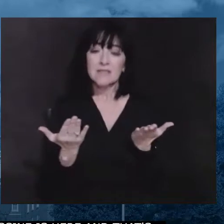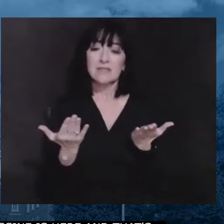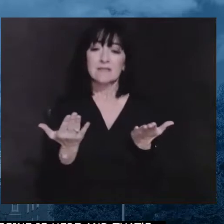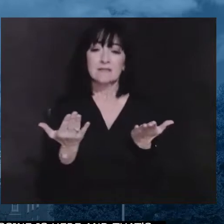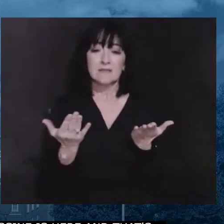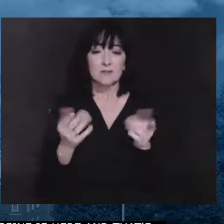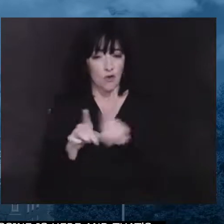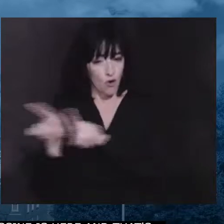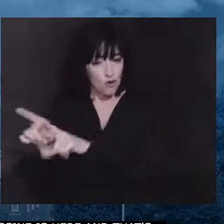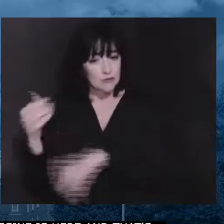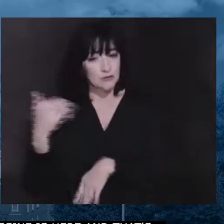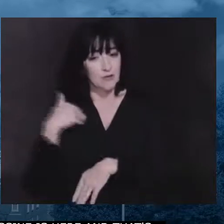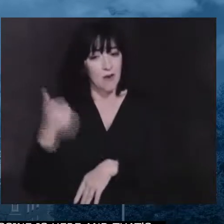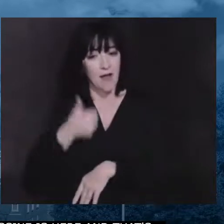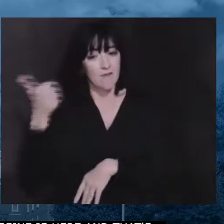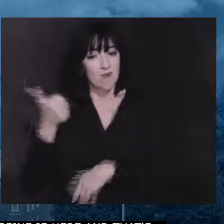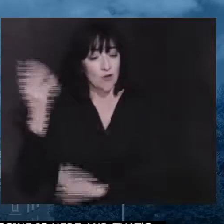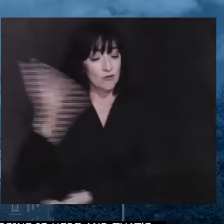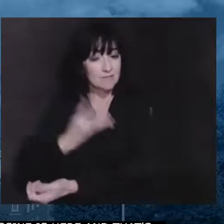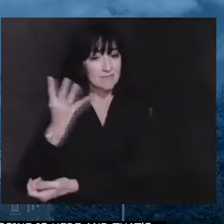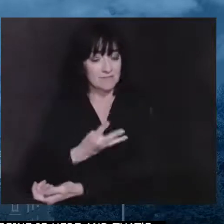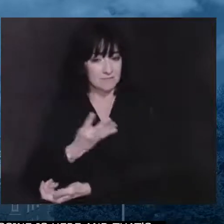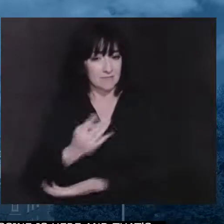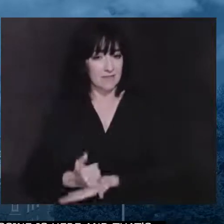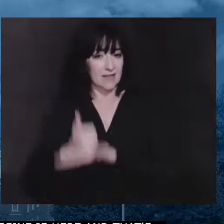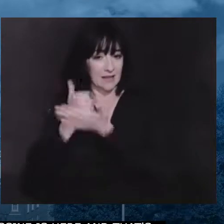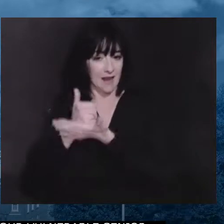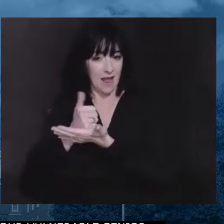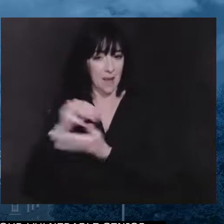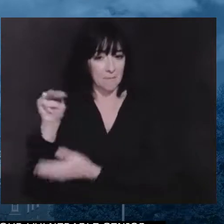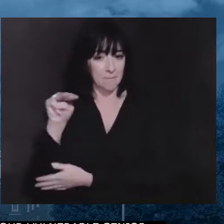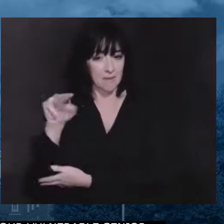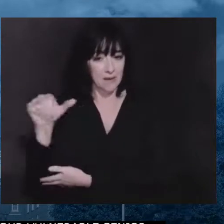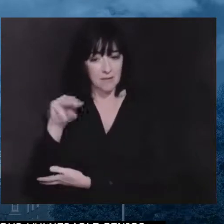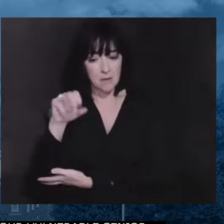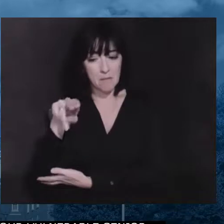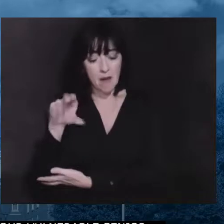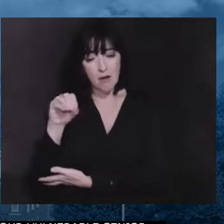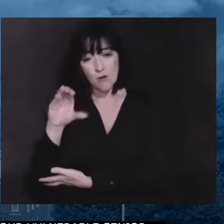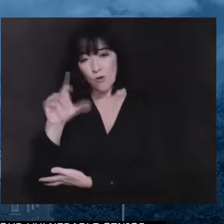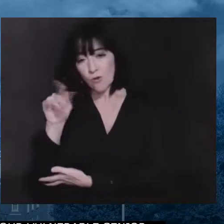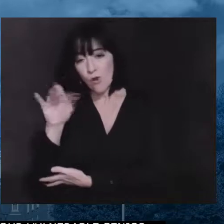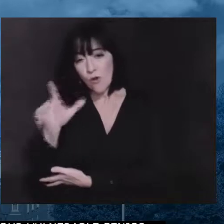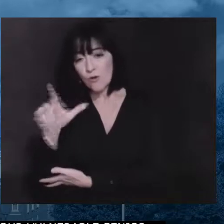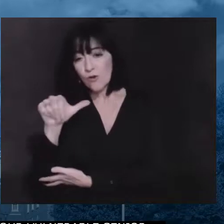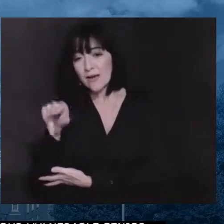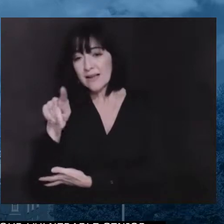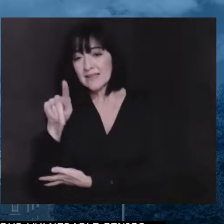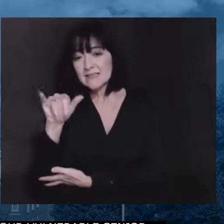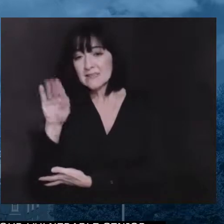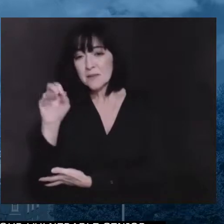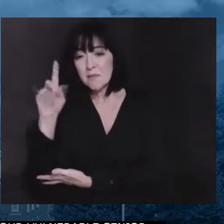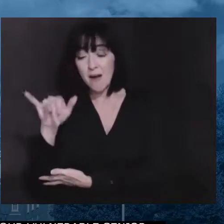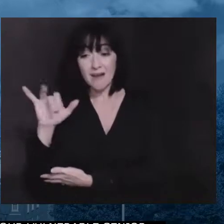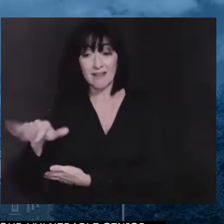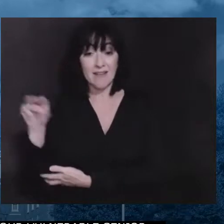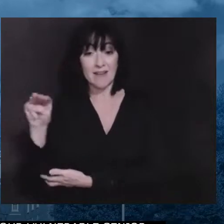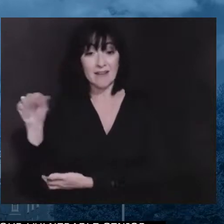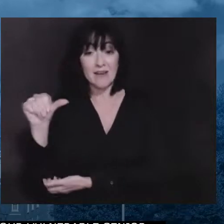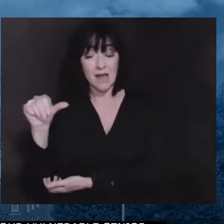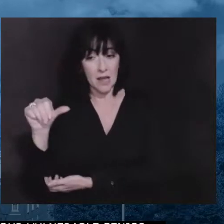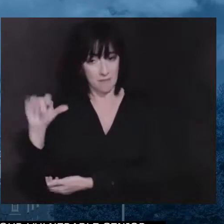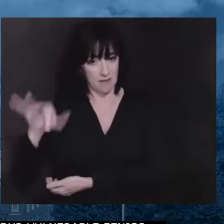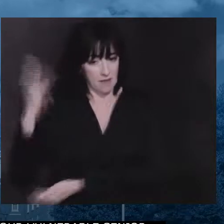vulnerable senior population in monoclonal antibodies, and would recommend to you to make sure that